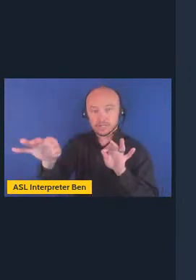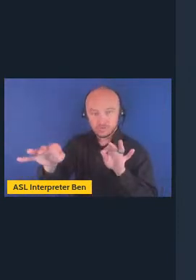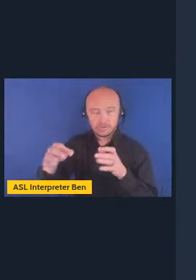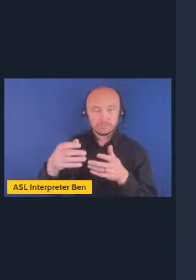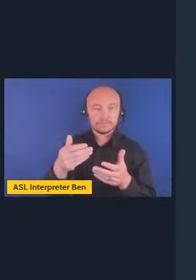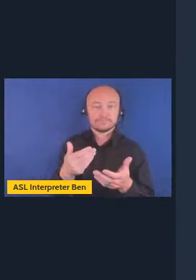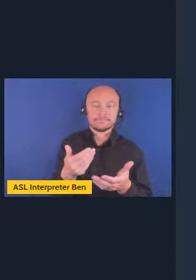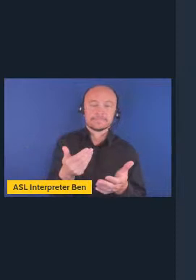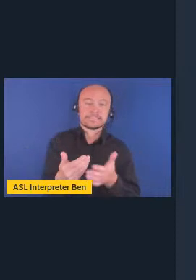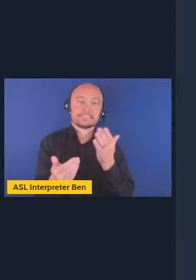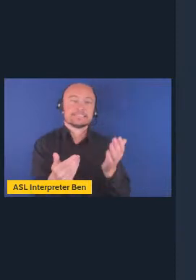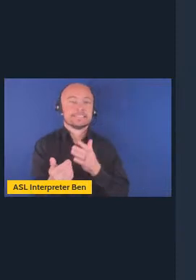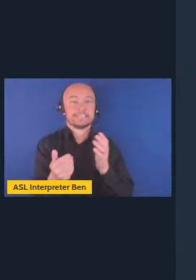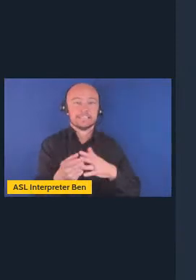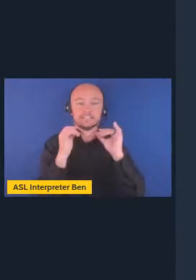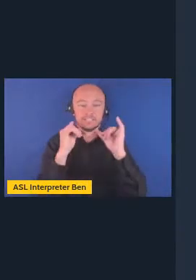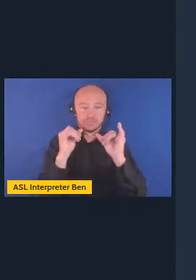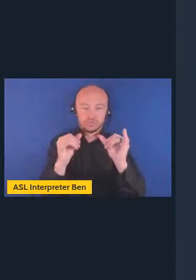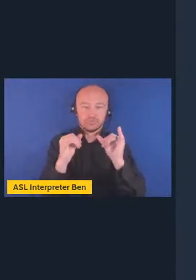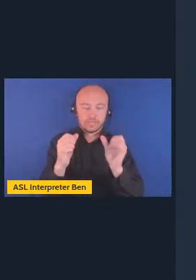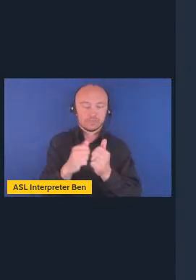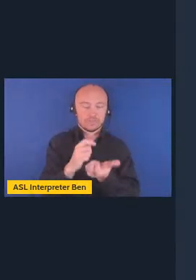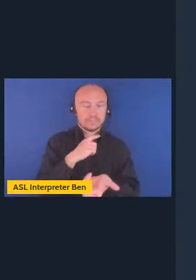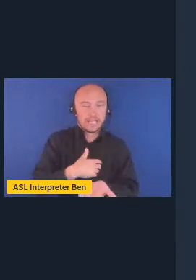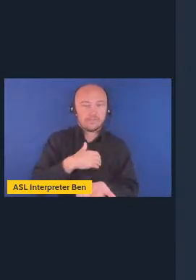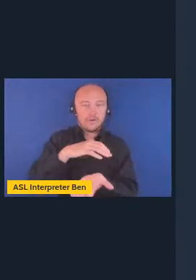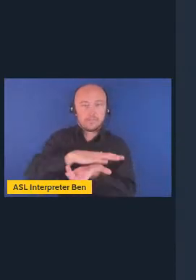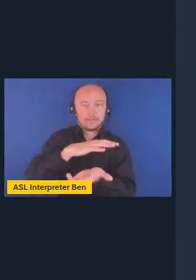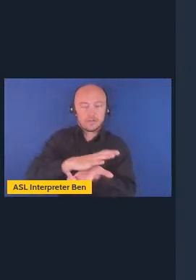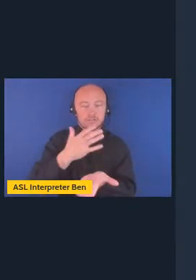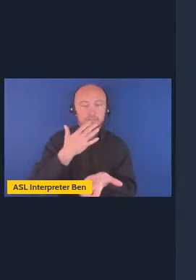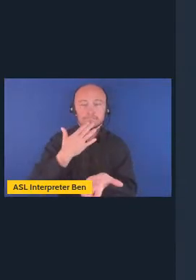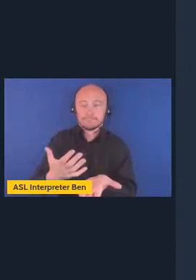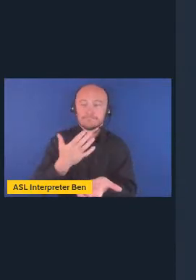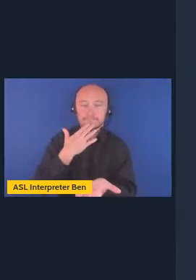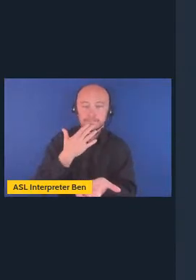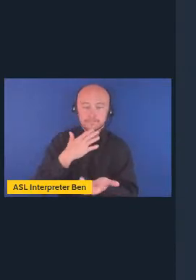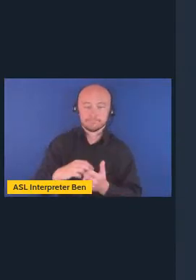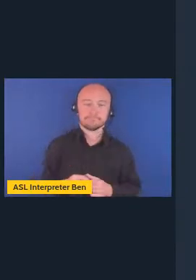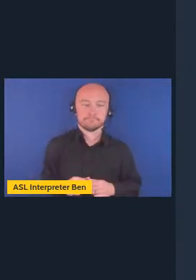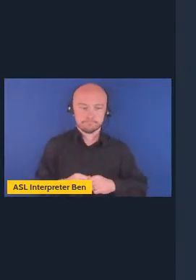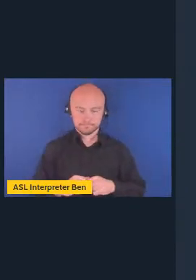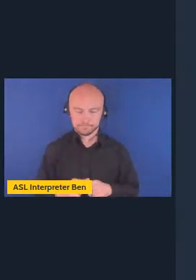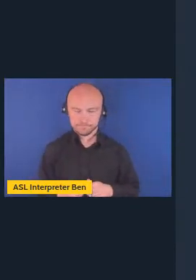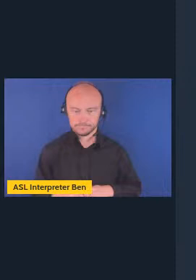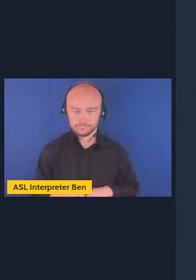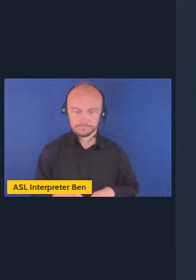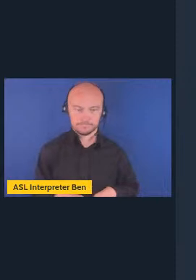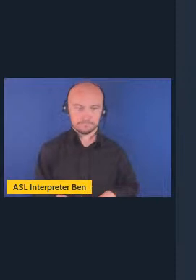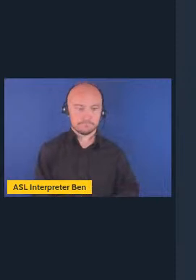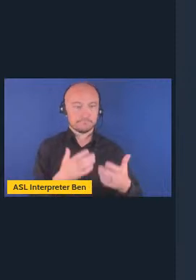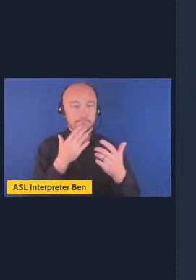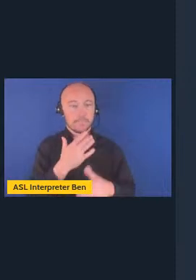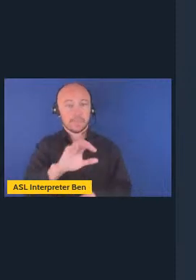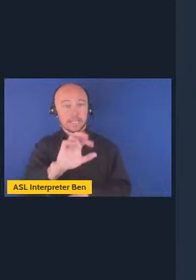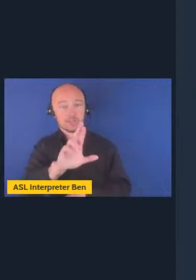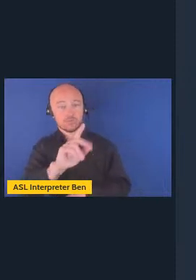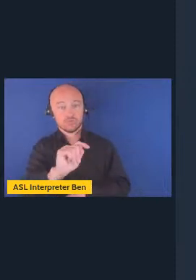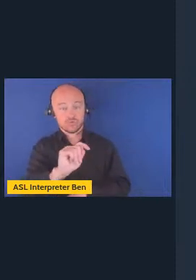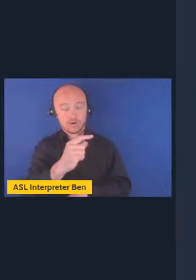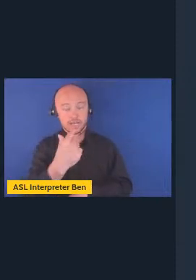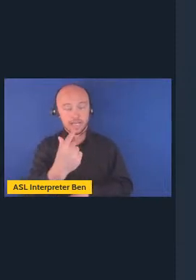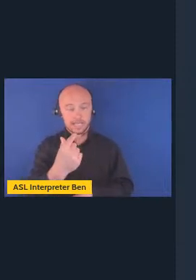simple step-by-step instructions in the documentation, thanks to Matthew. And thanks to Greg, you can now also